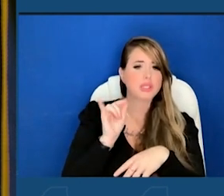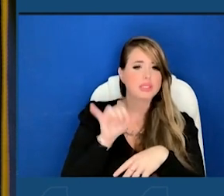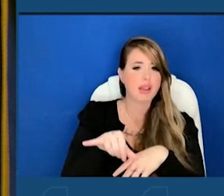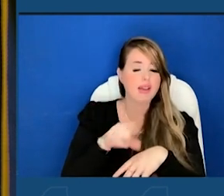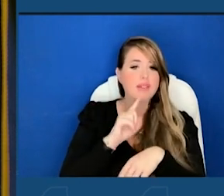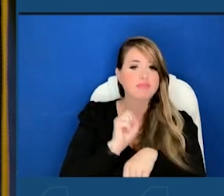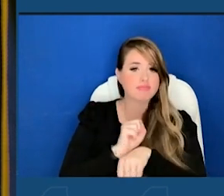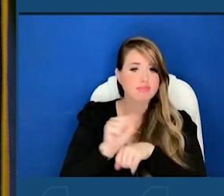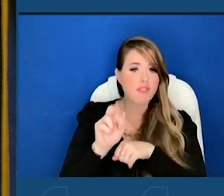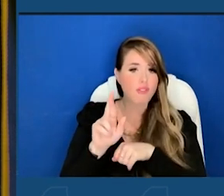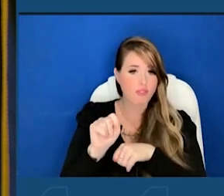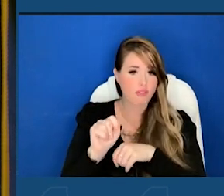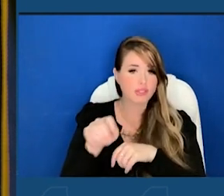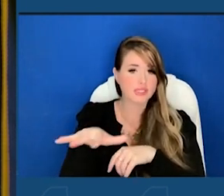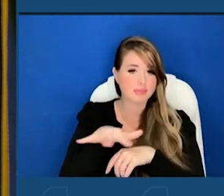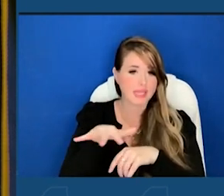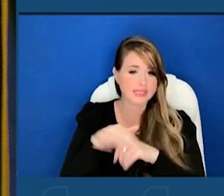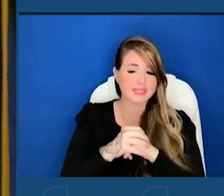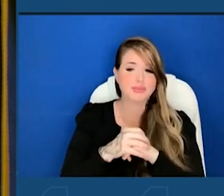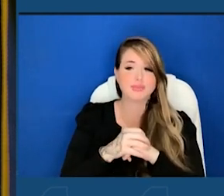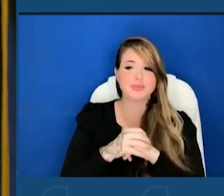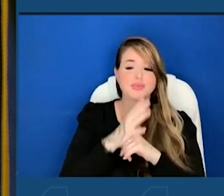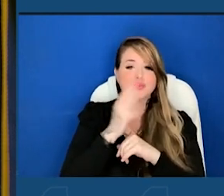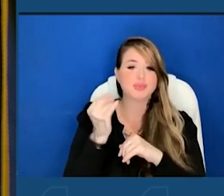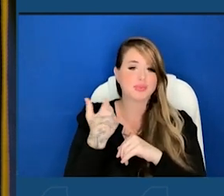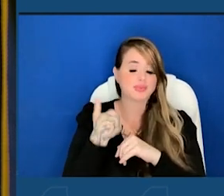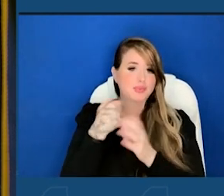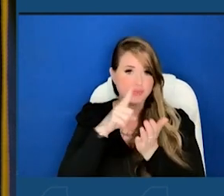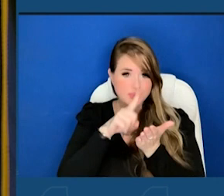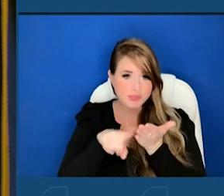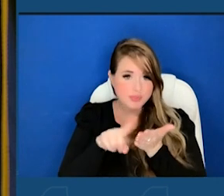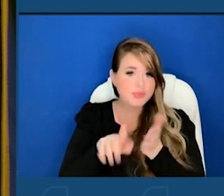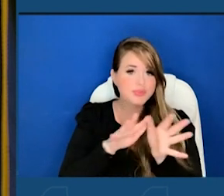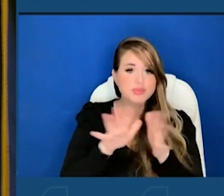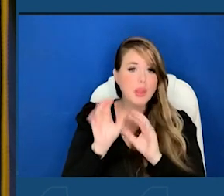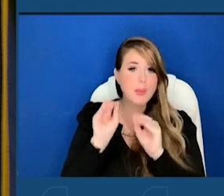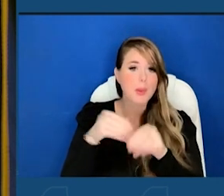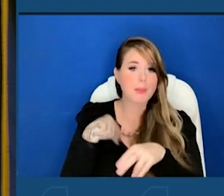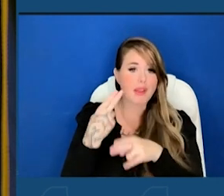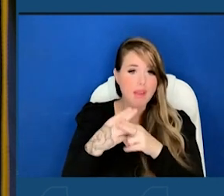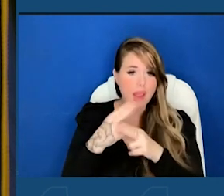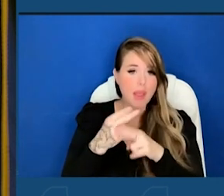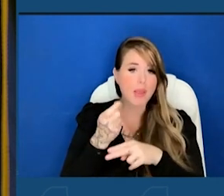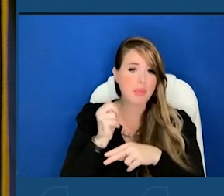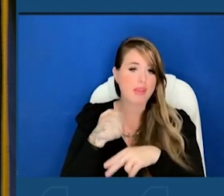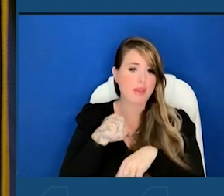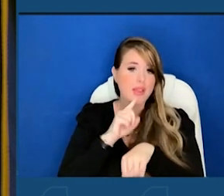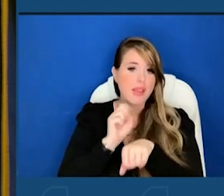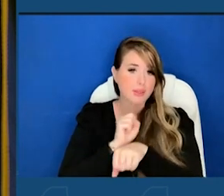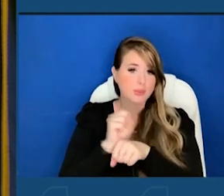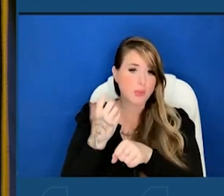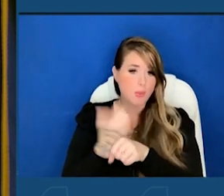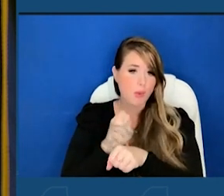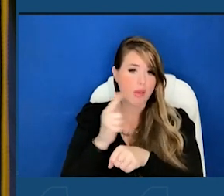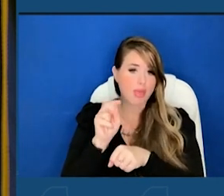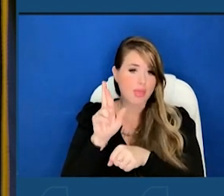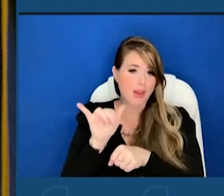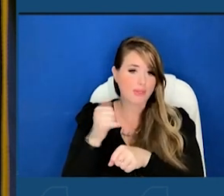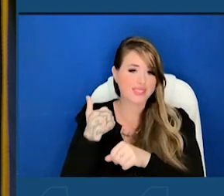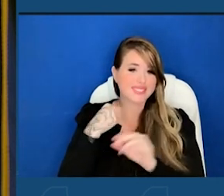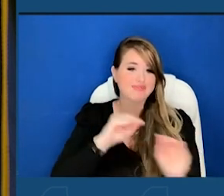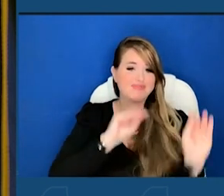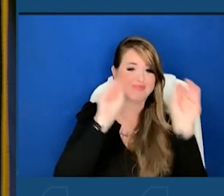Space. And I researched it, put my name in, and I actually won the lottery to move in there.